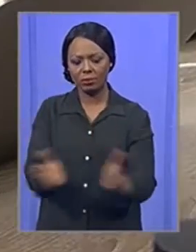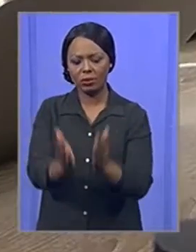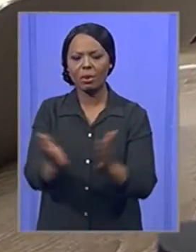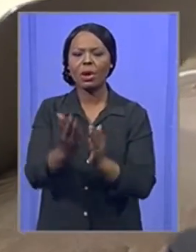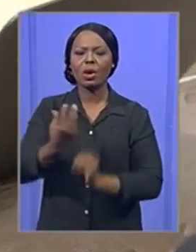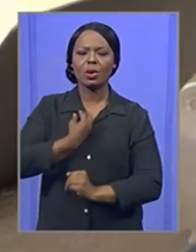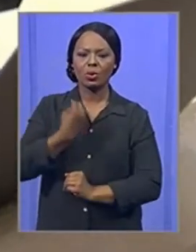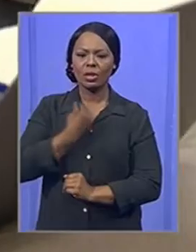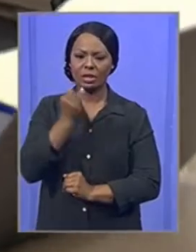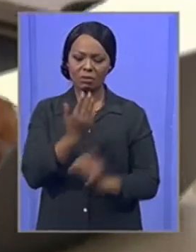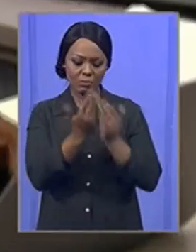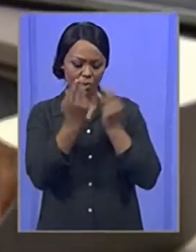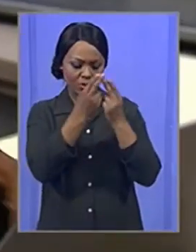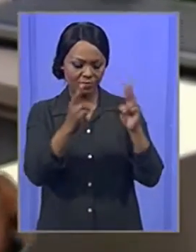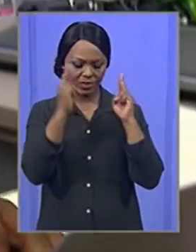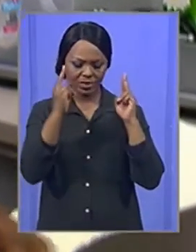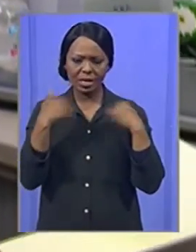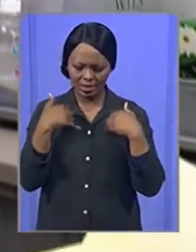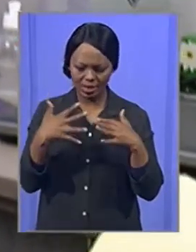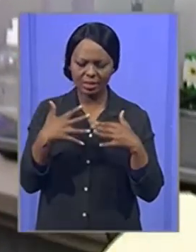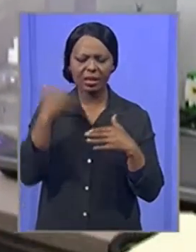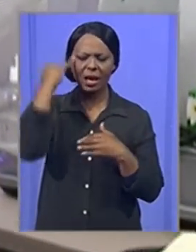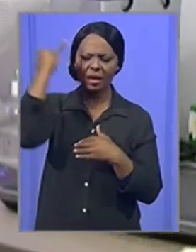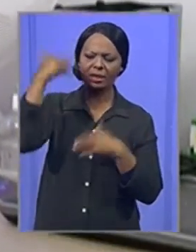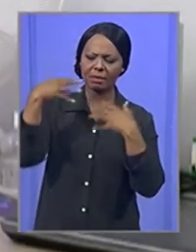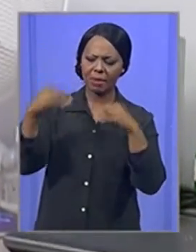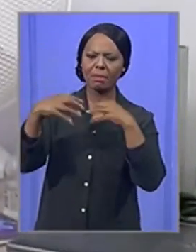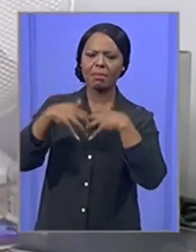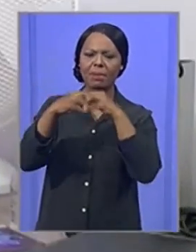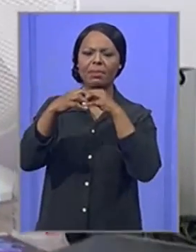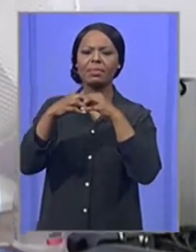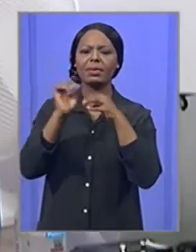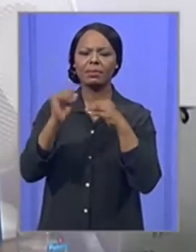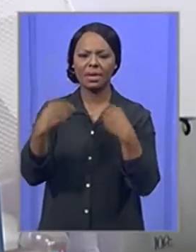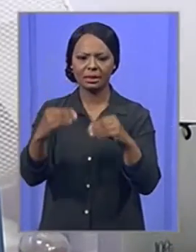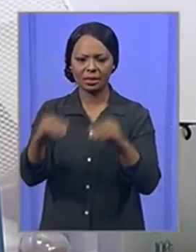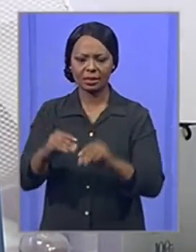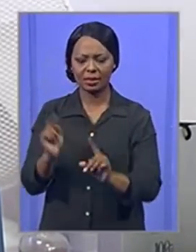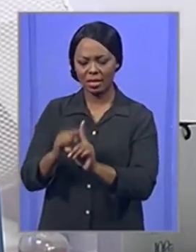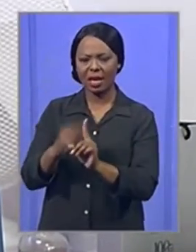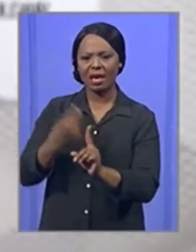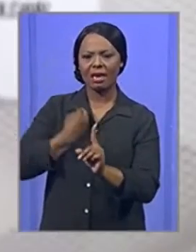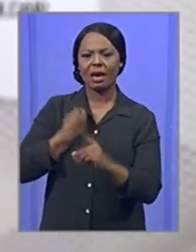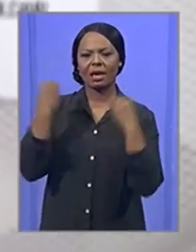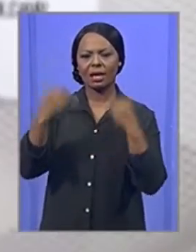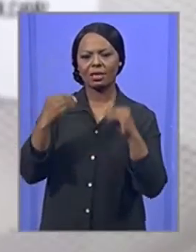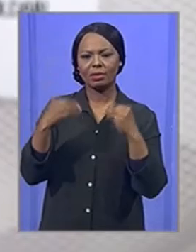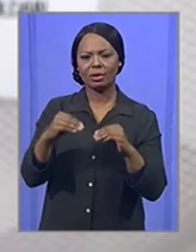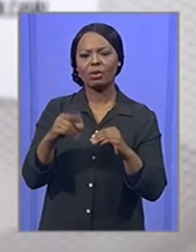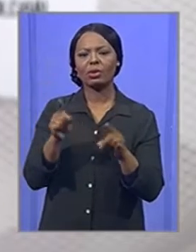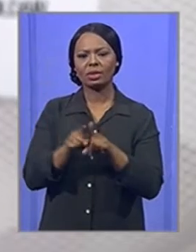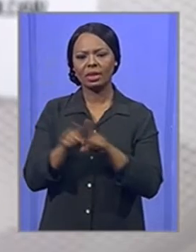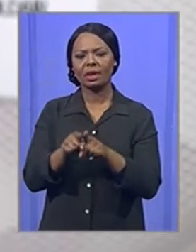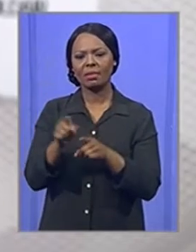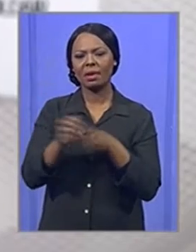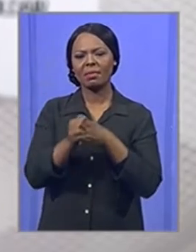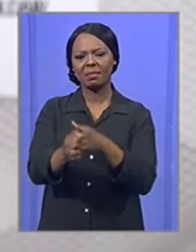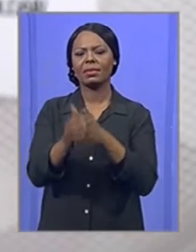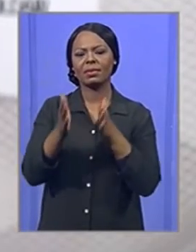ba santse ba tsena sekolo. Mokhuduthamaga mogolo wa setheo sa Young African Entrepreneurs gape e le morulaganyi wa dikopano tsa